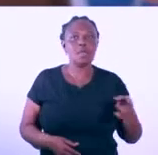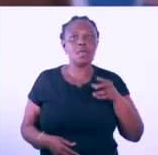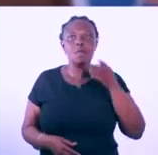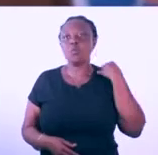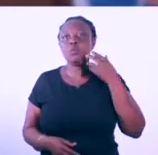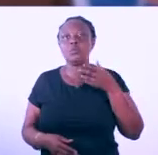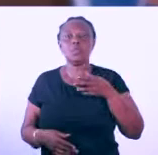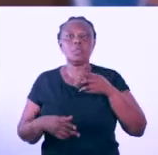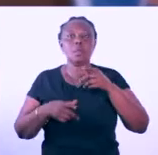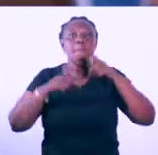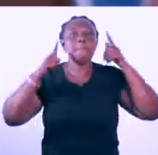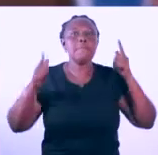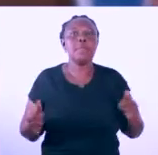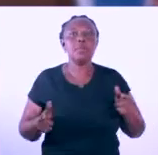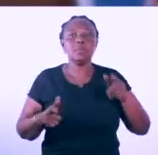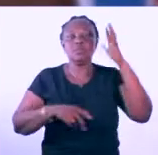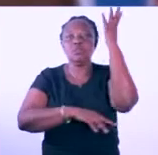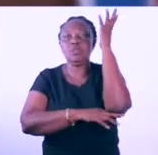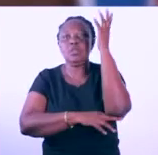big tree which